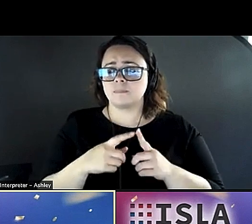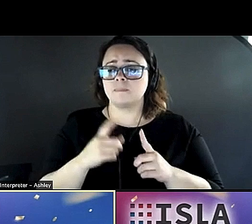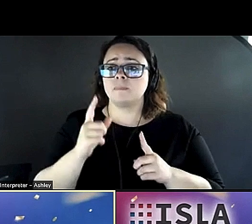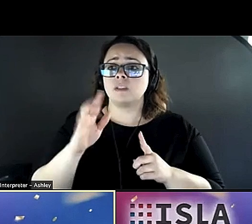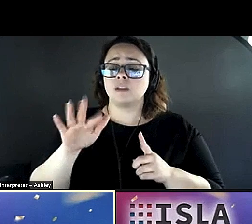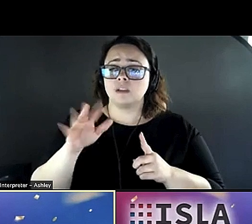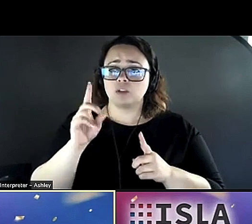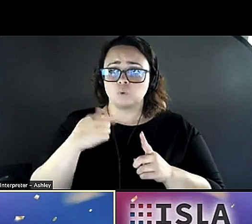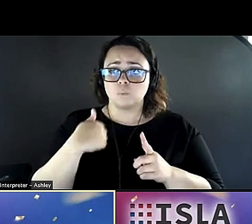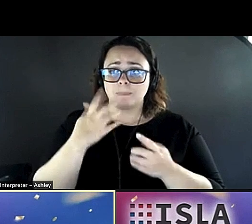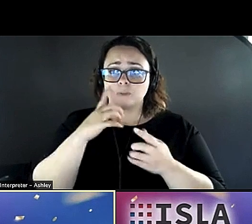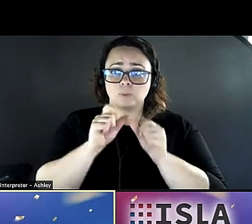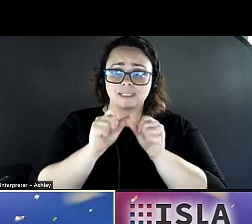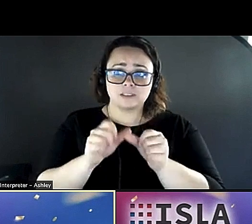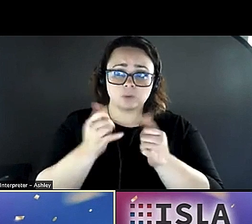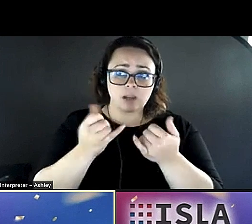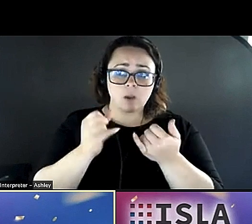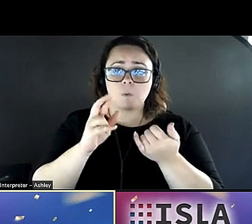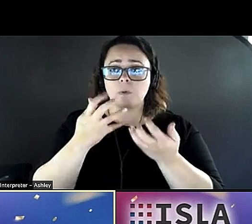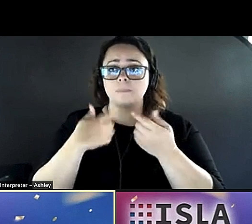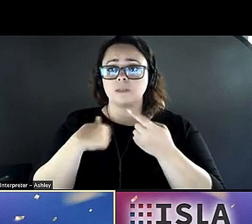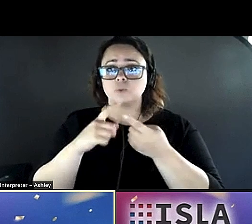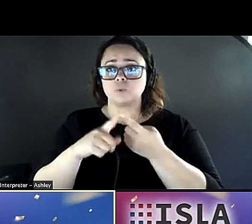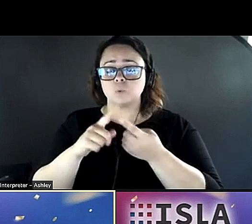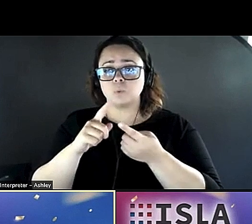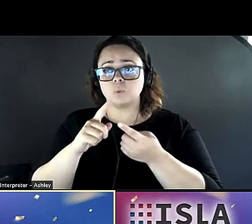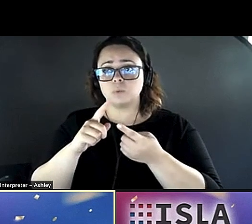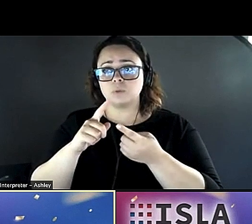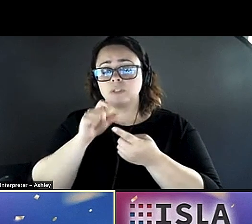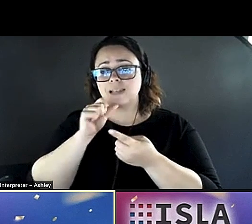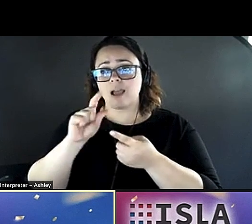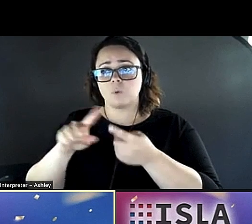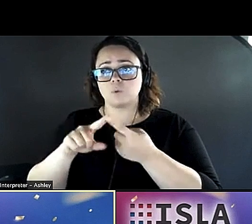allowing me to be selected as a coach. It's truly an honor.